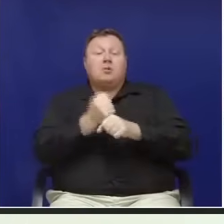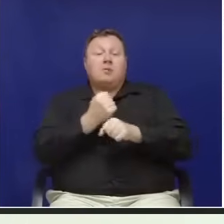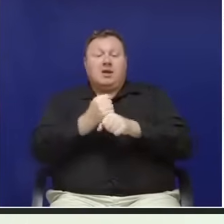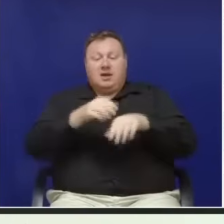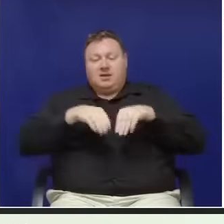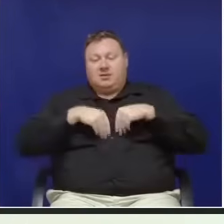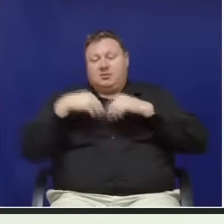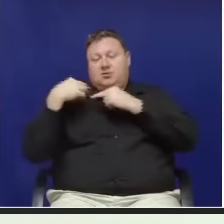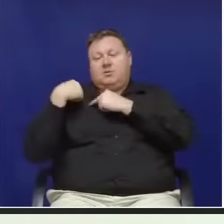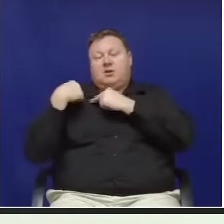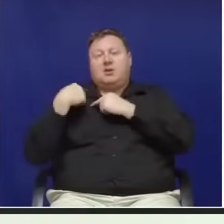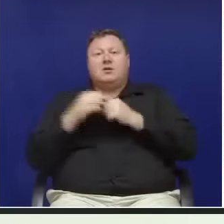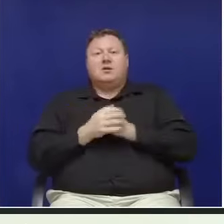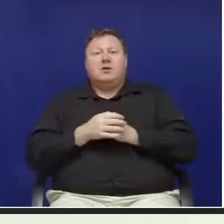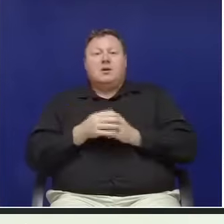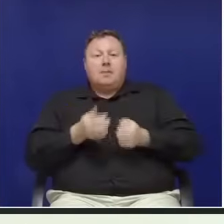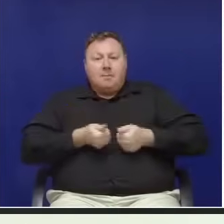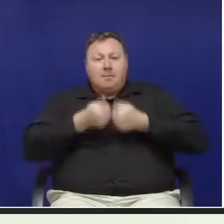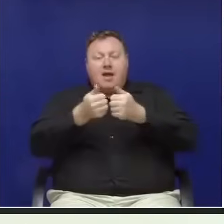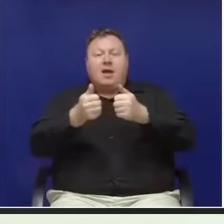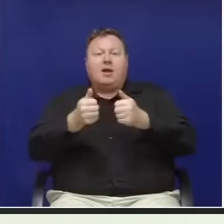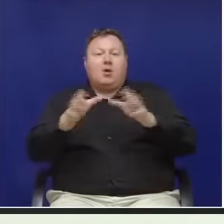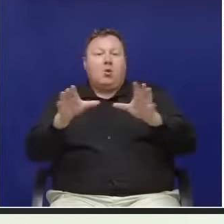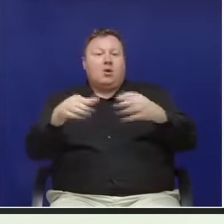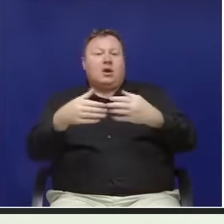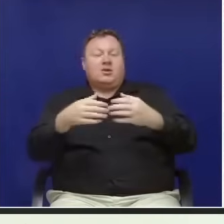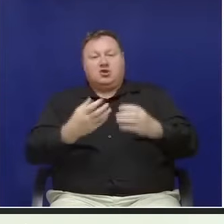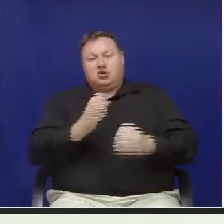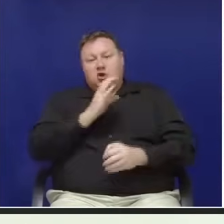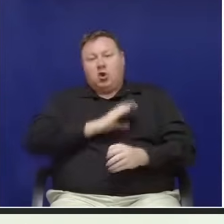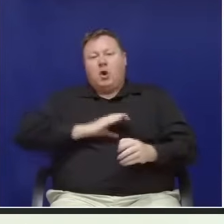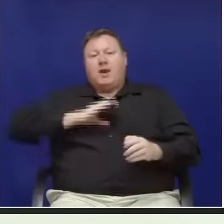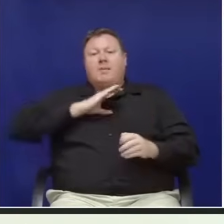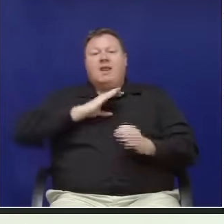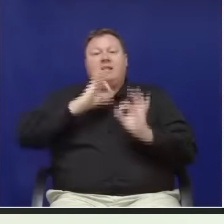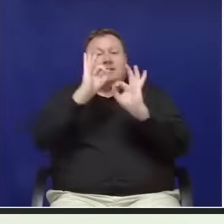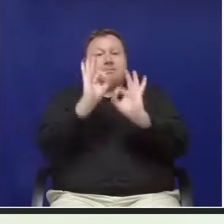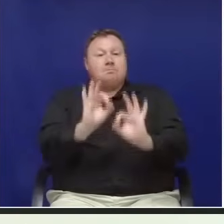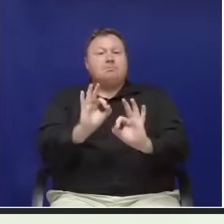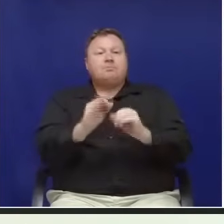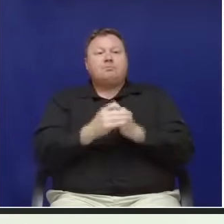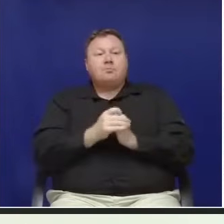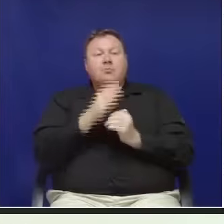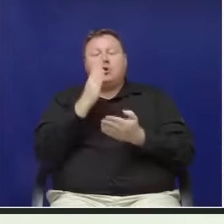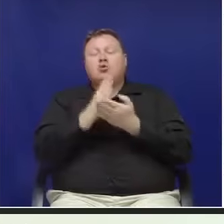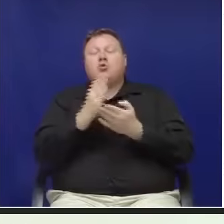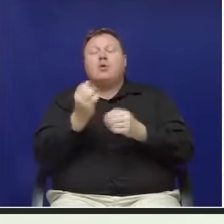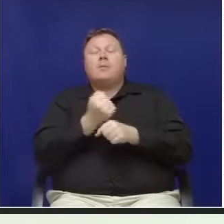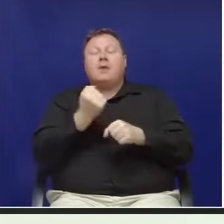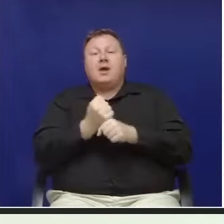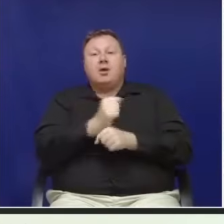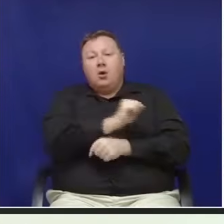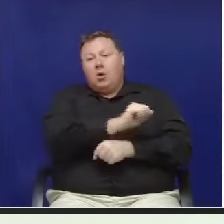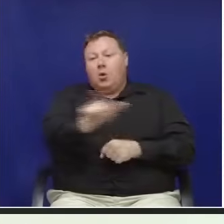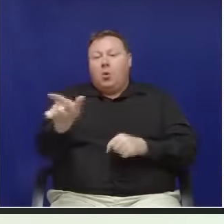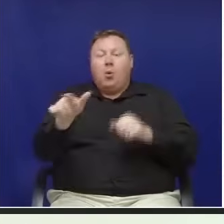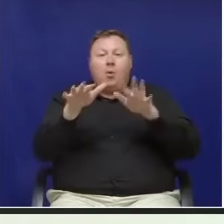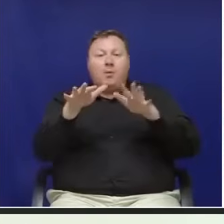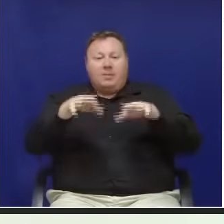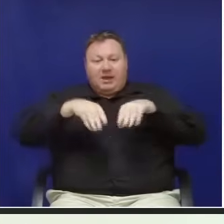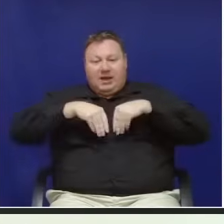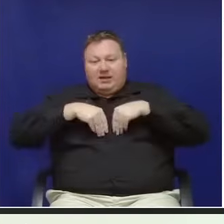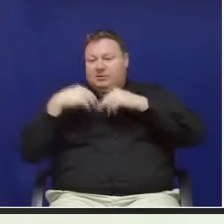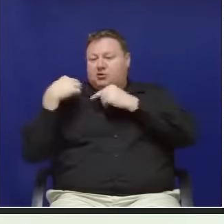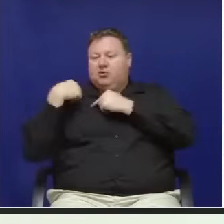restore organizational credibility, and ensure that those entrusted with acting